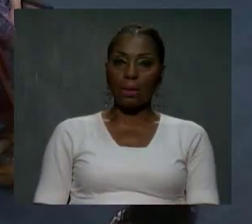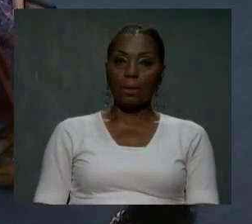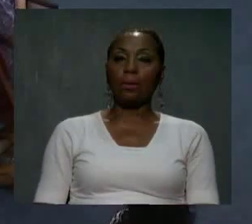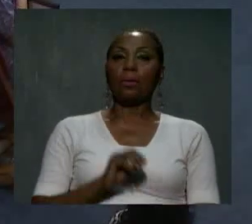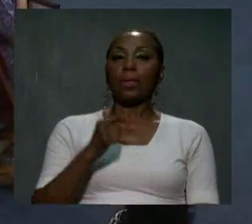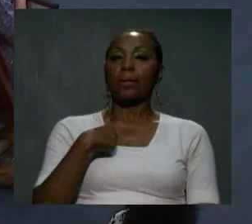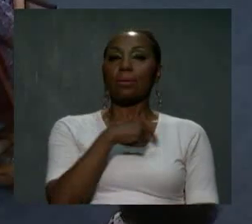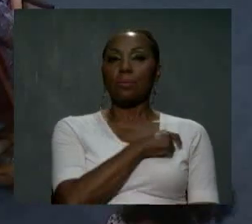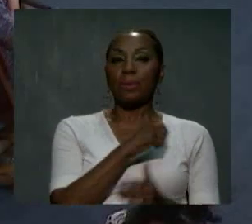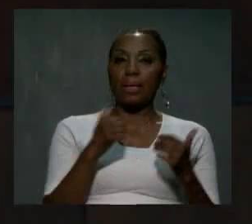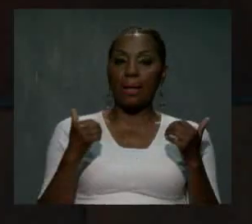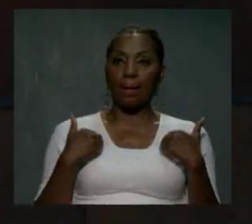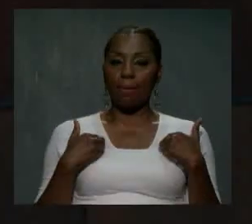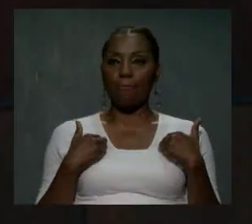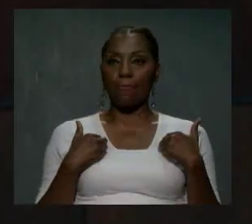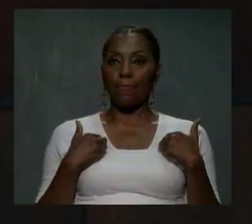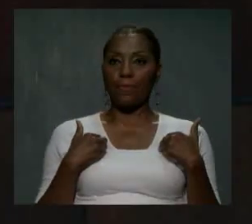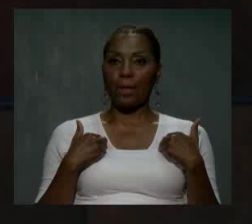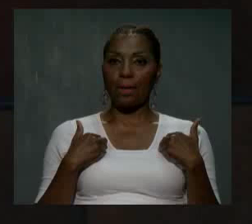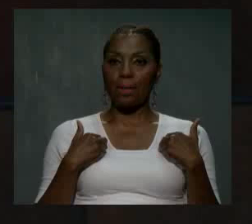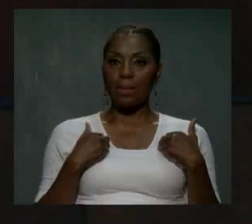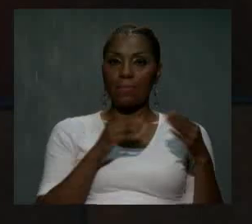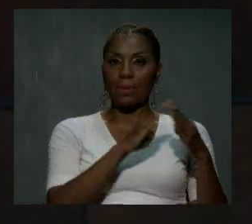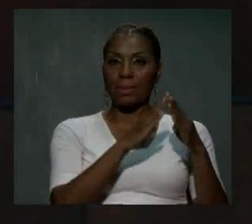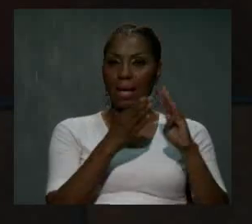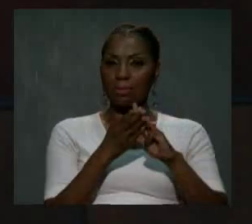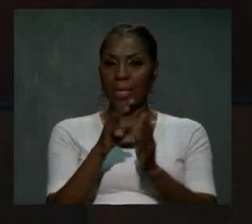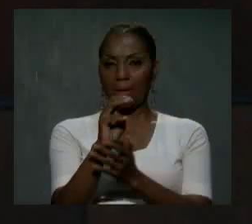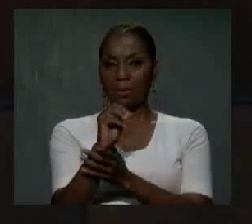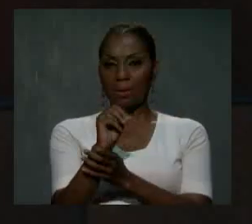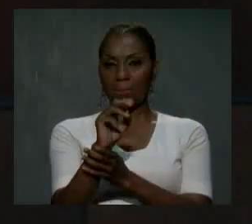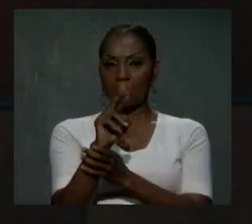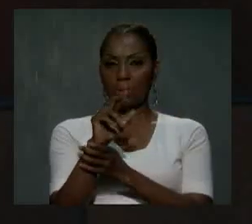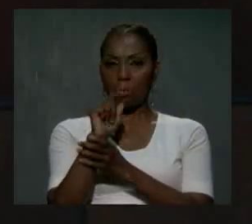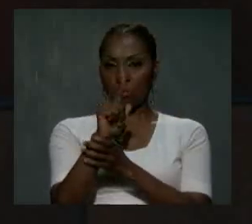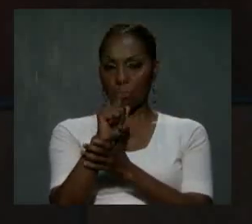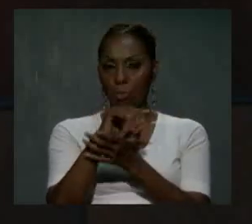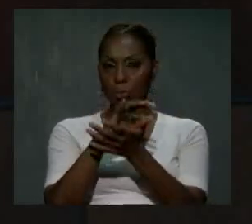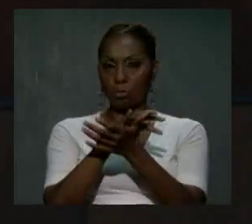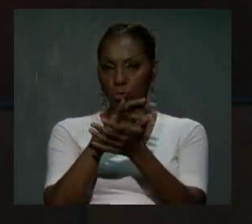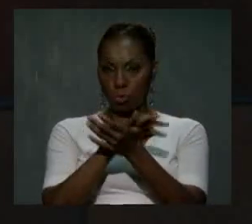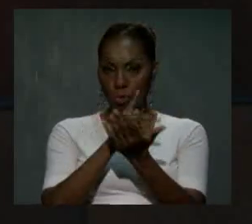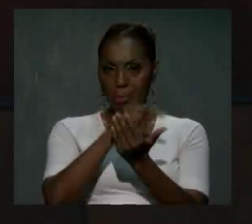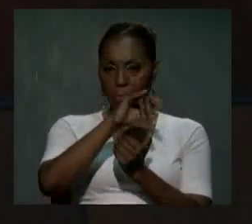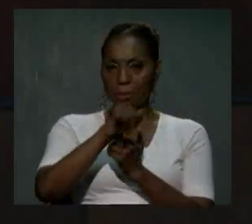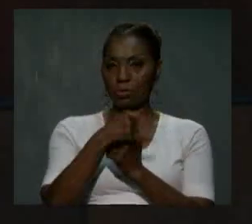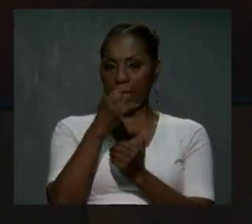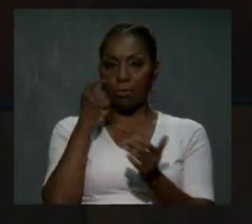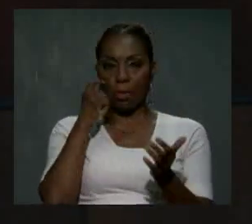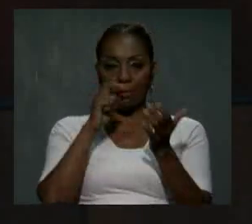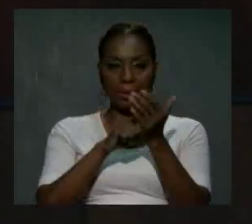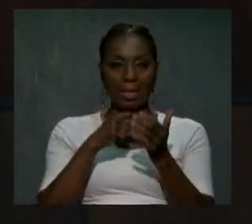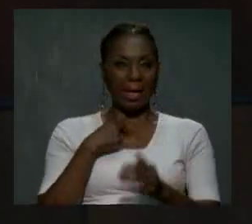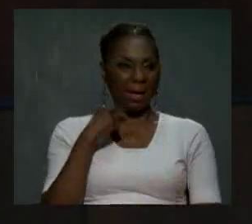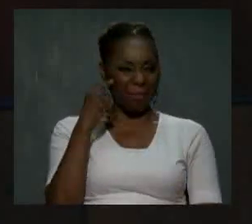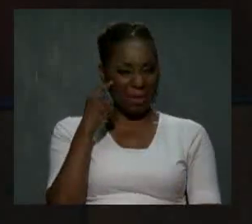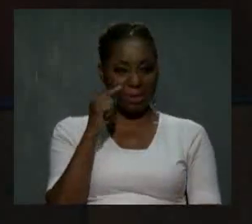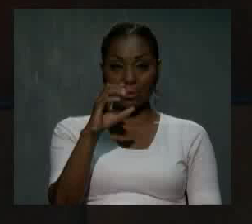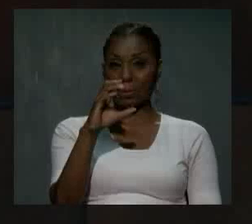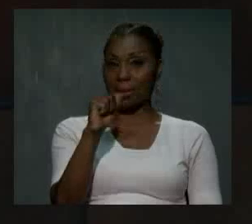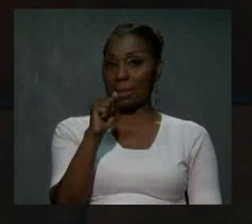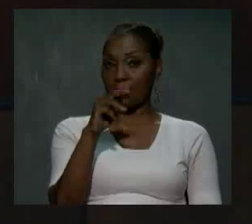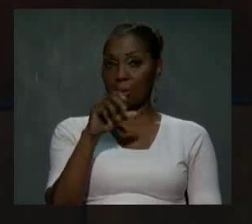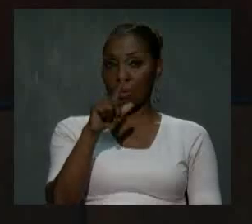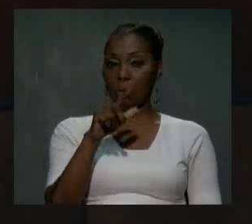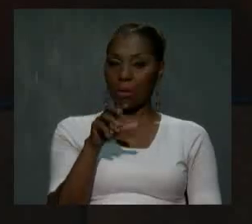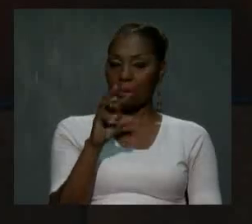And we have the Downtown Mural School Project recognition, and I believe that, Carol Worley, you are going to